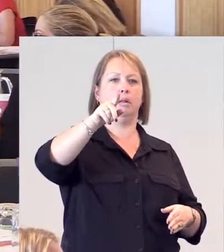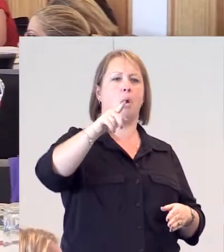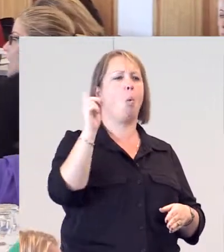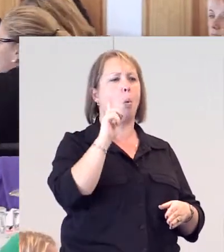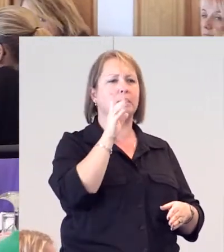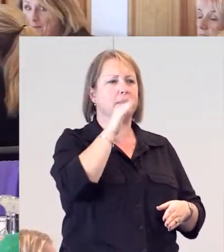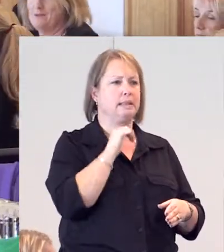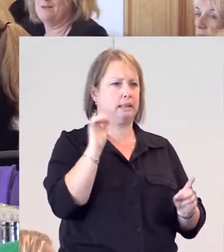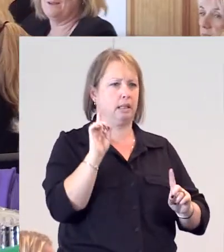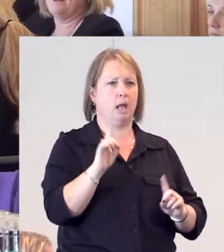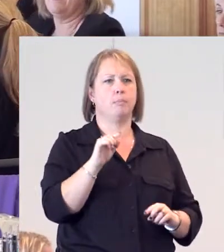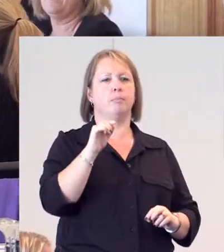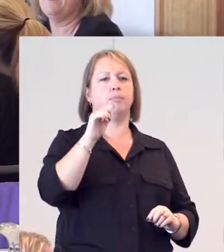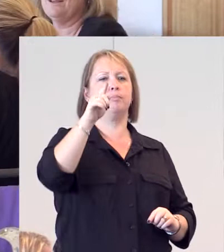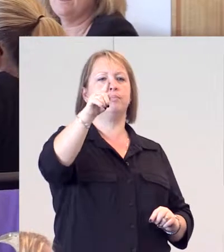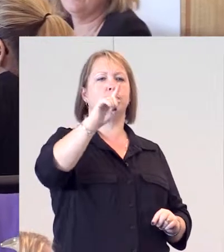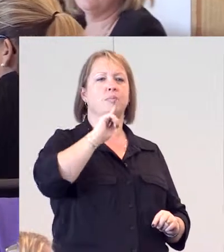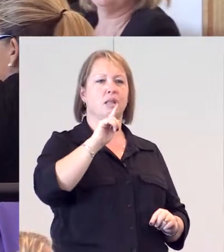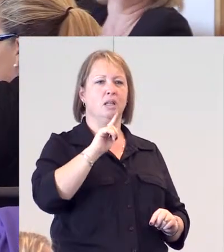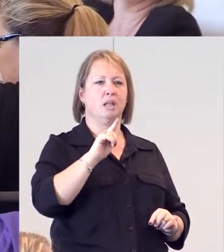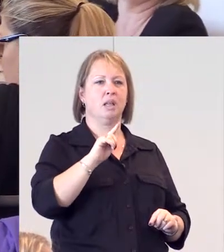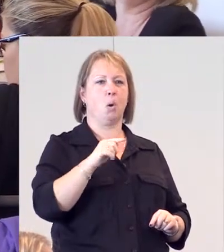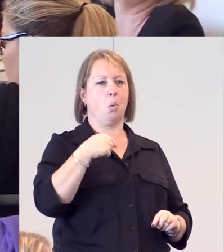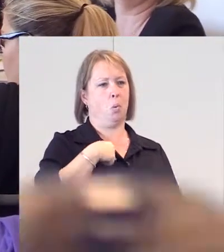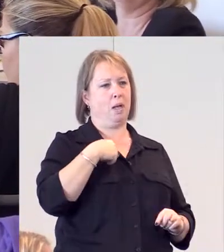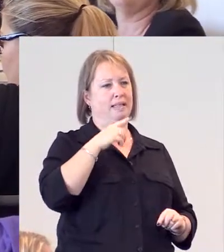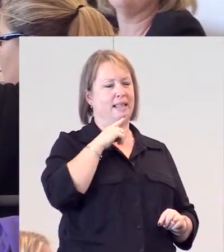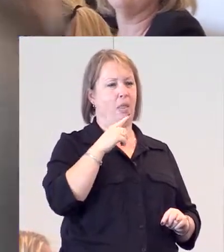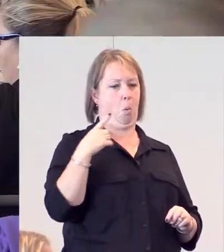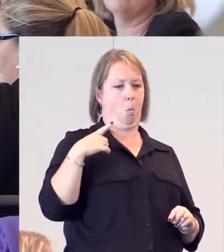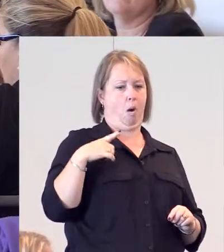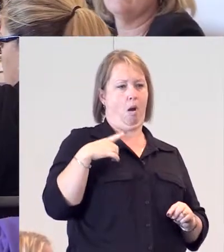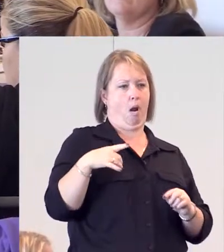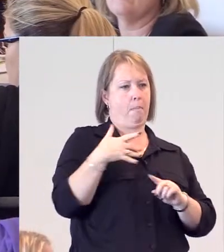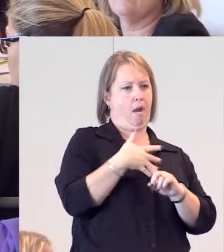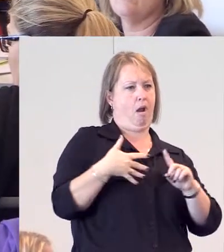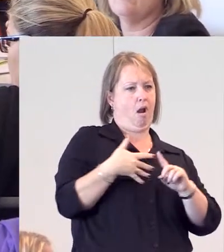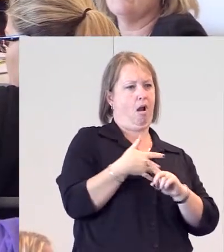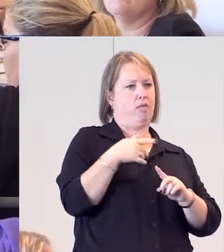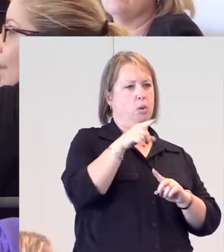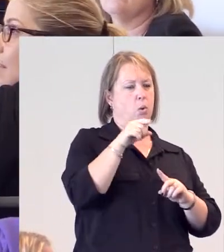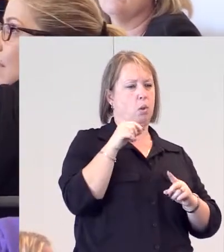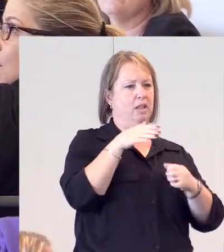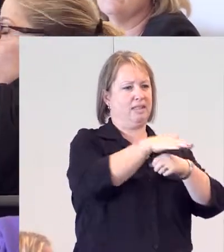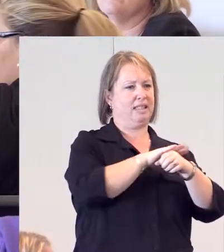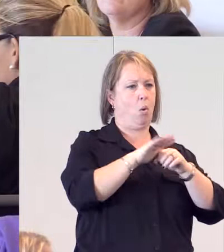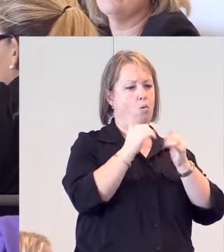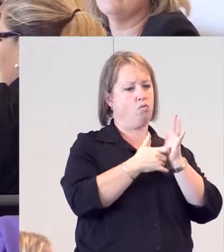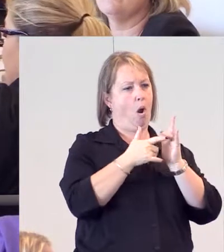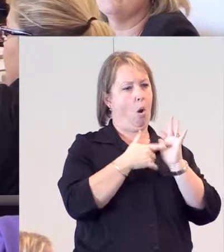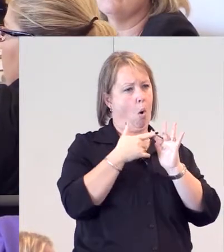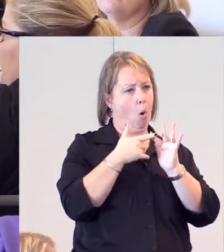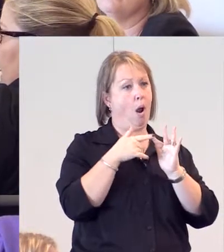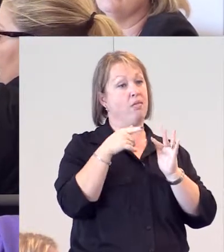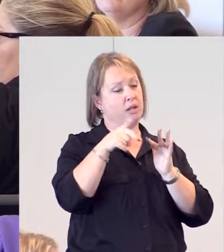What's missing? We said the why behind the choice of sector or role, and that would then allow us to identify how to attract more people.